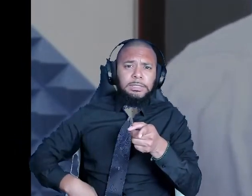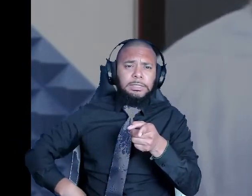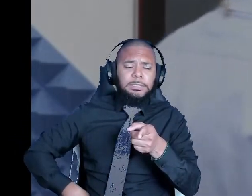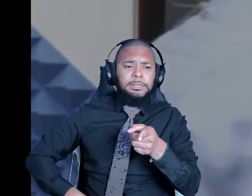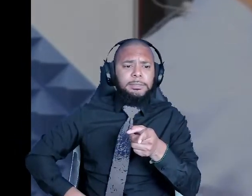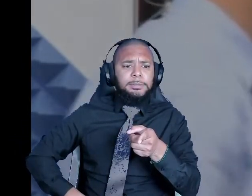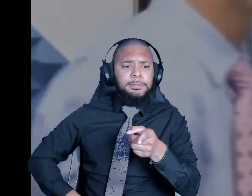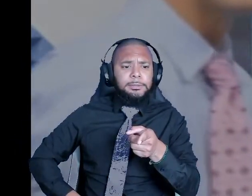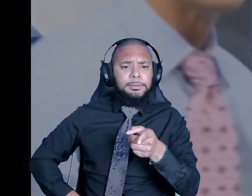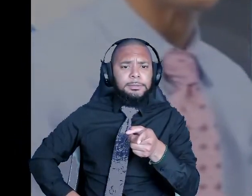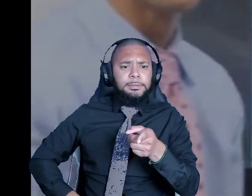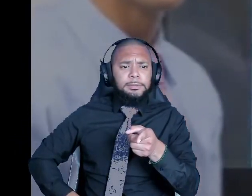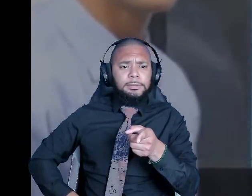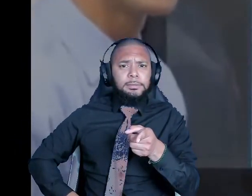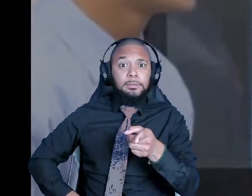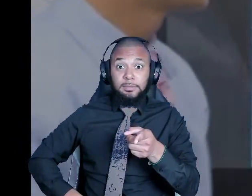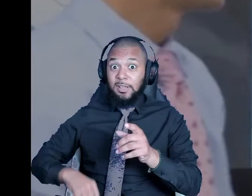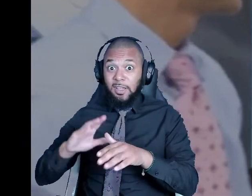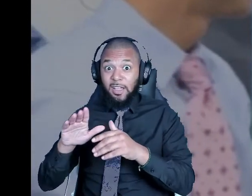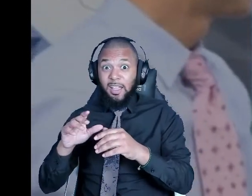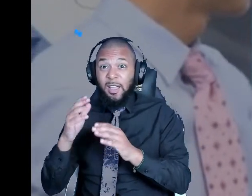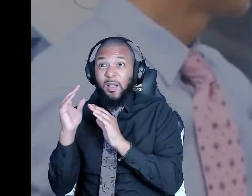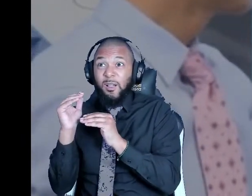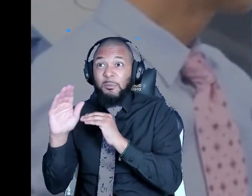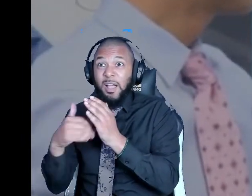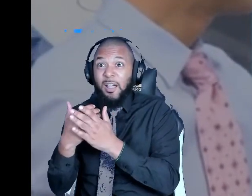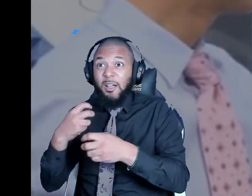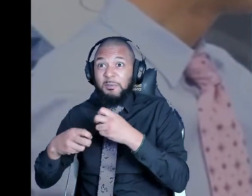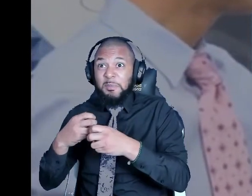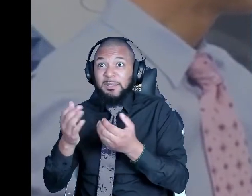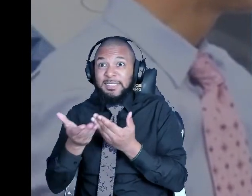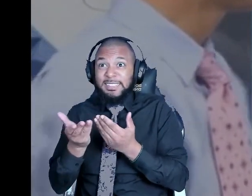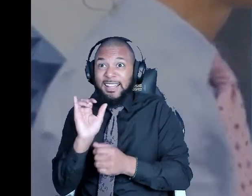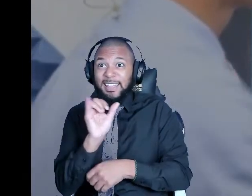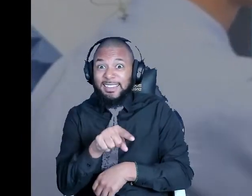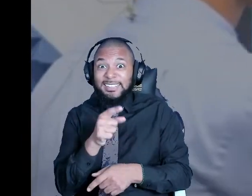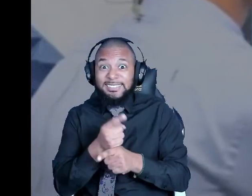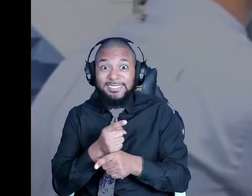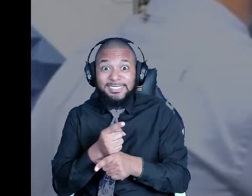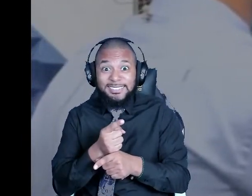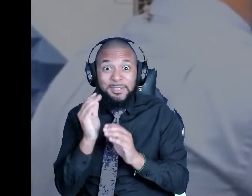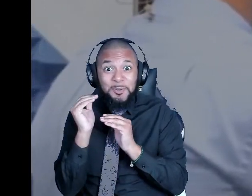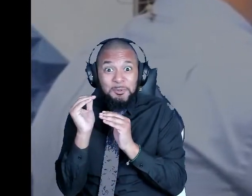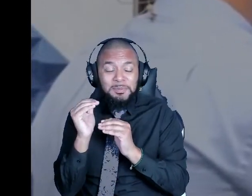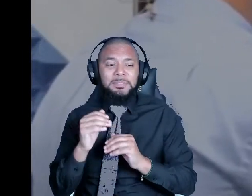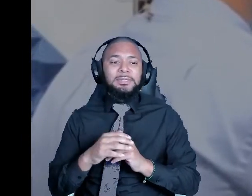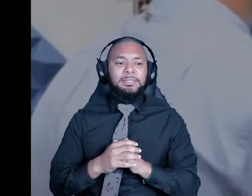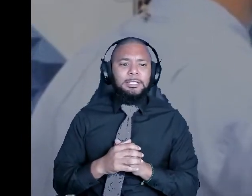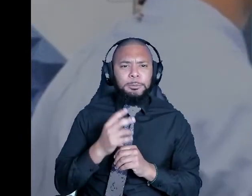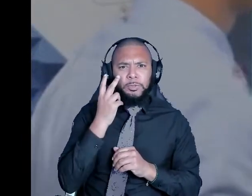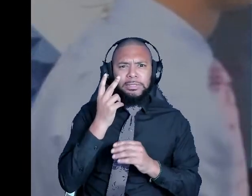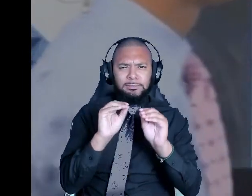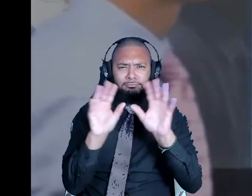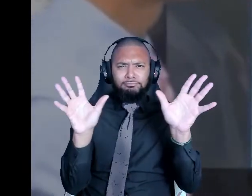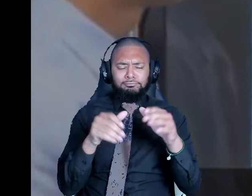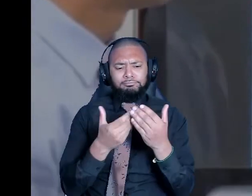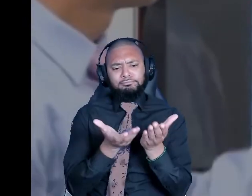If only all problems were this easy, right? That's pretty easy to see. Intersects right